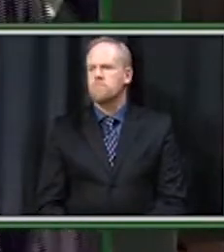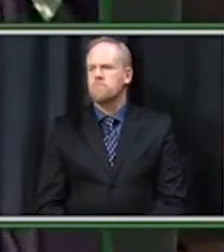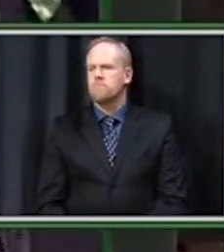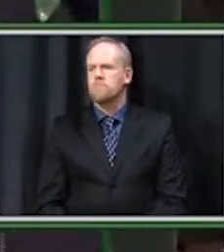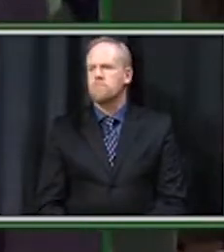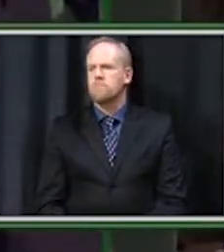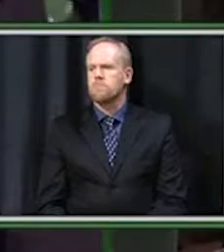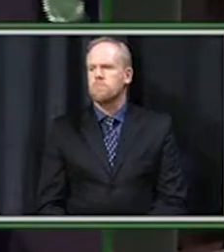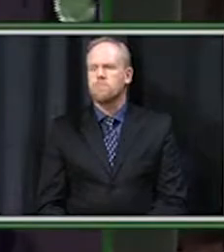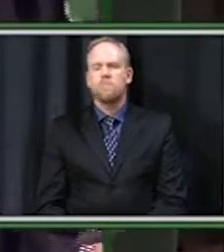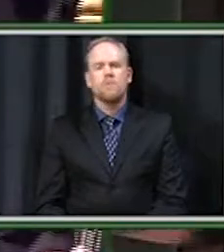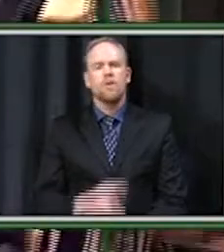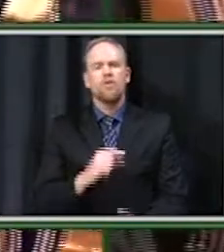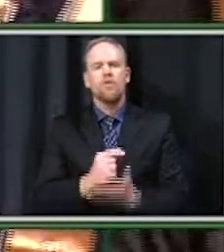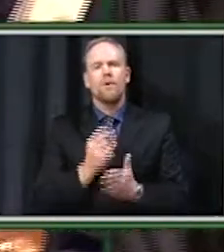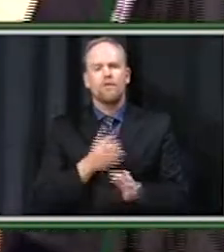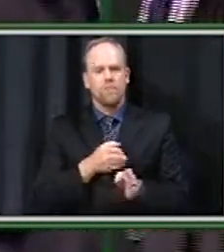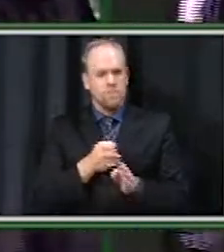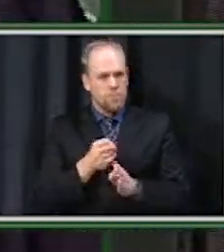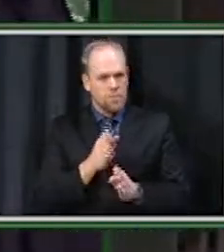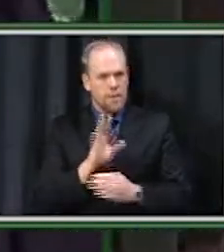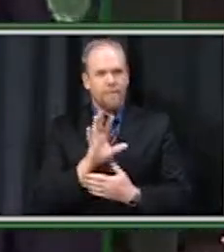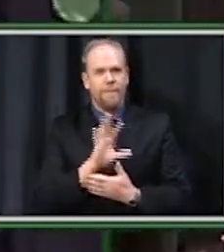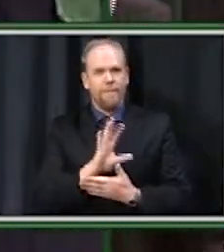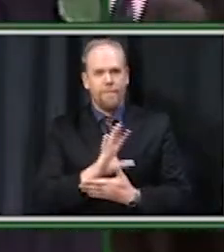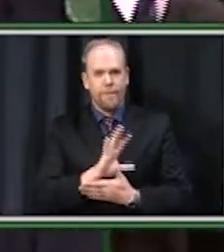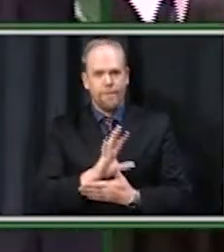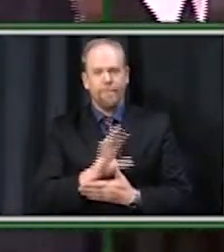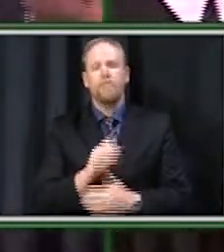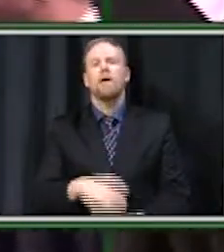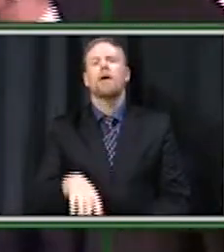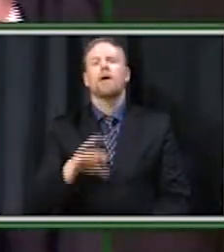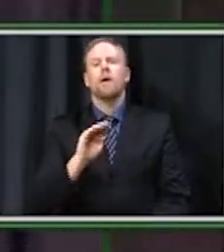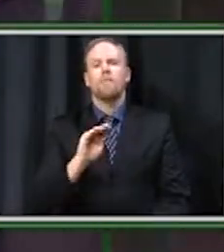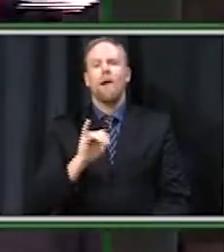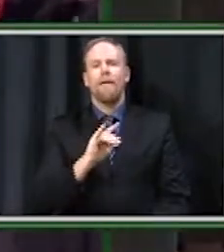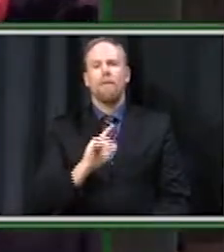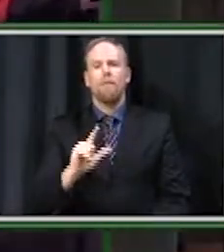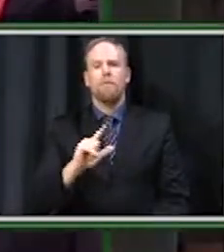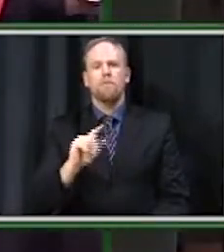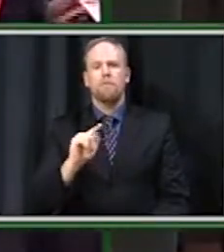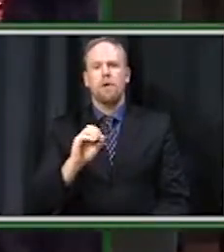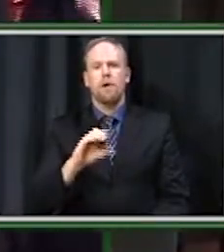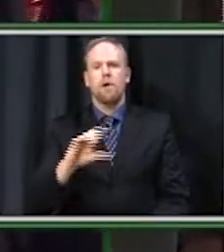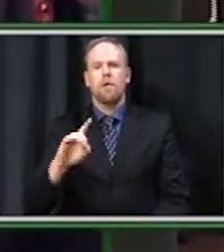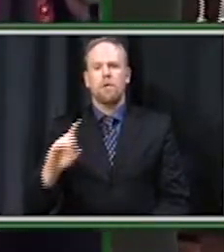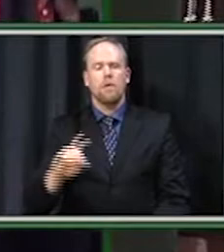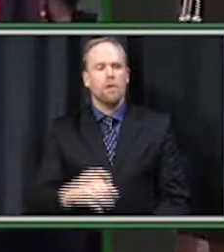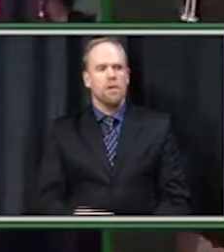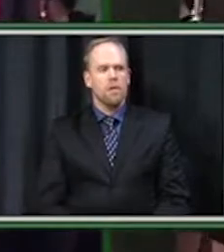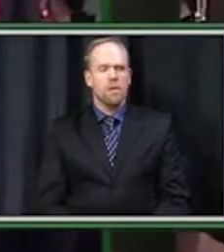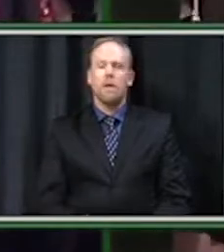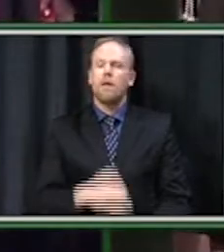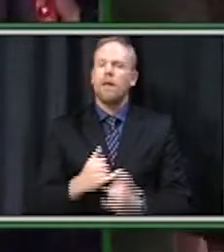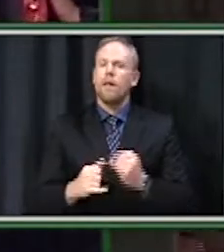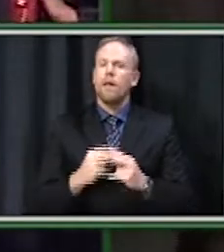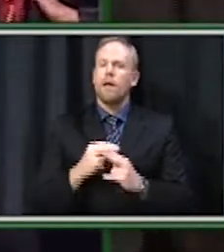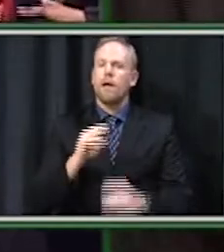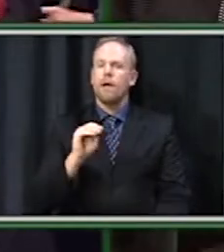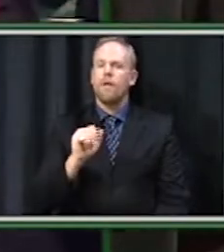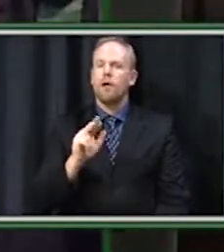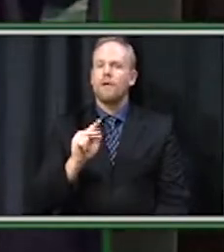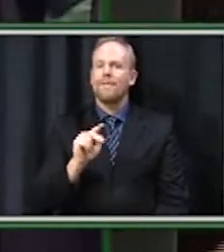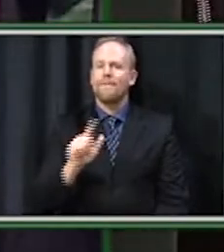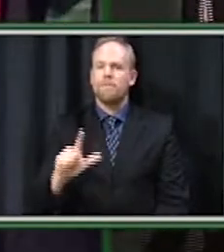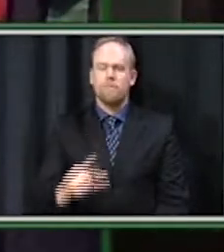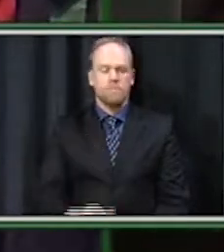Graduates in film, Michael Tai. Emily Martell.